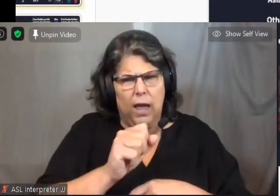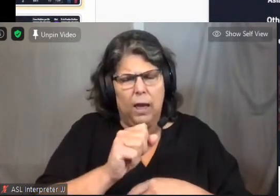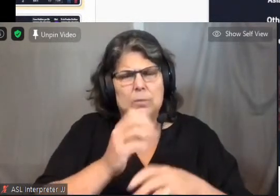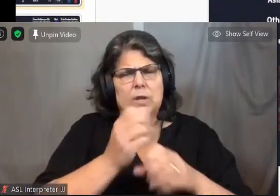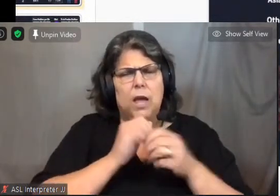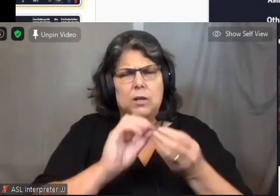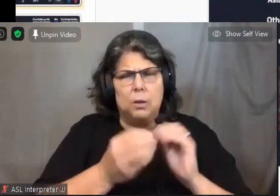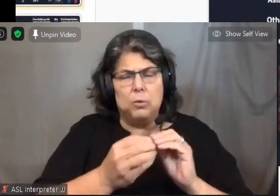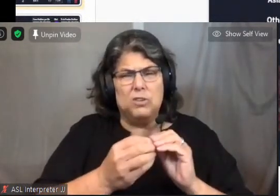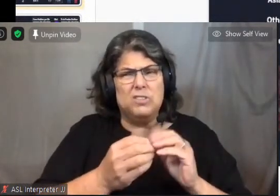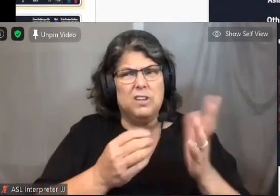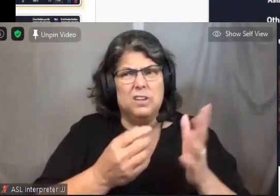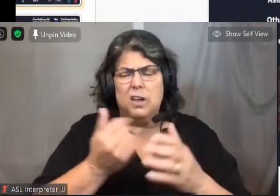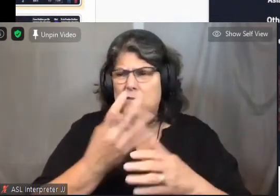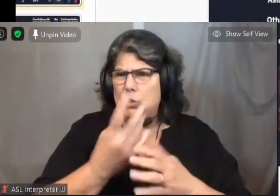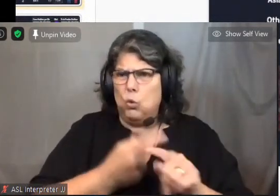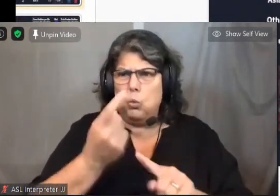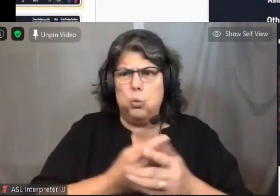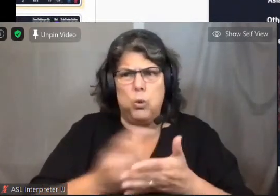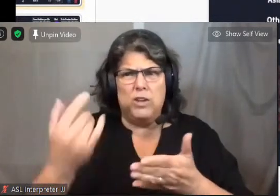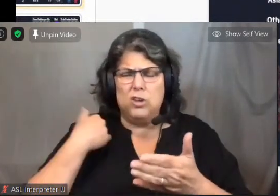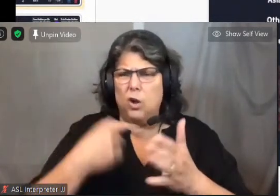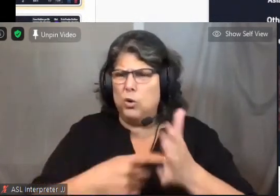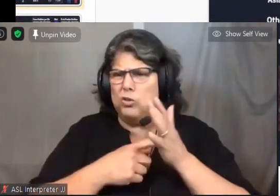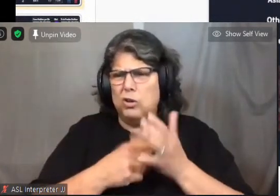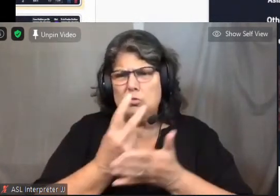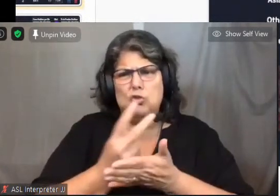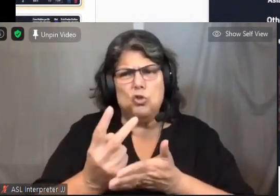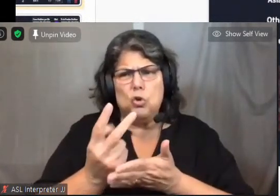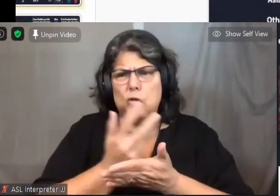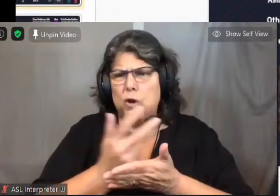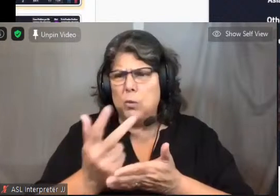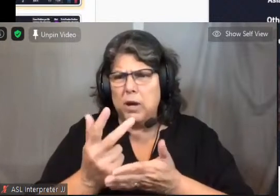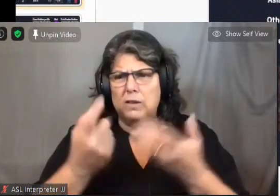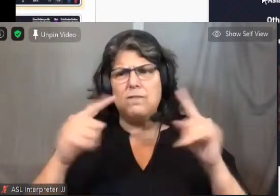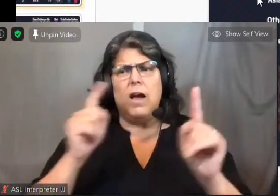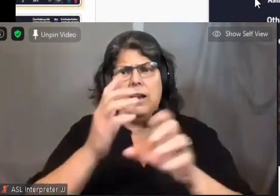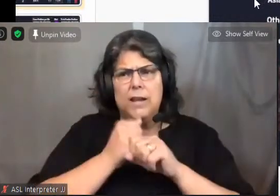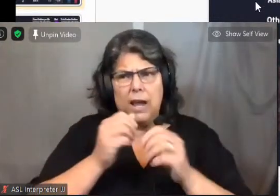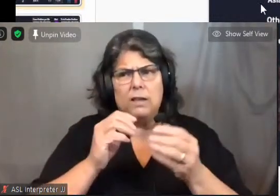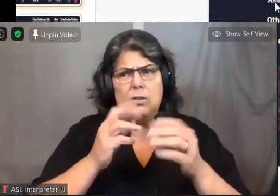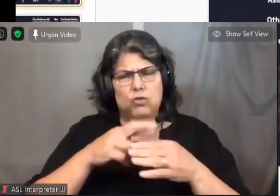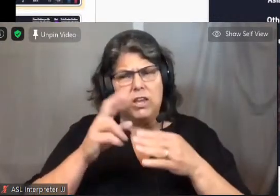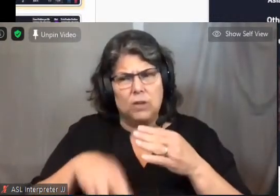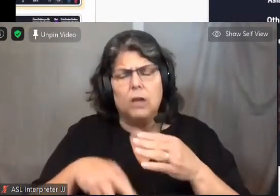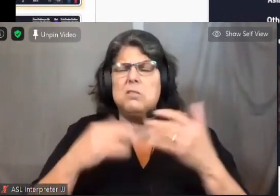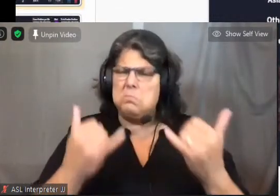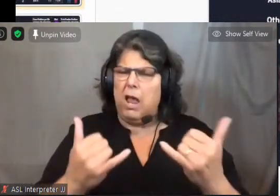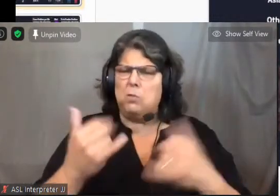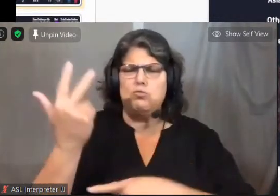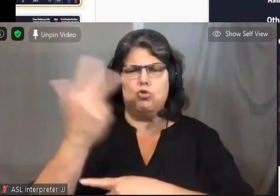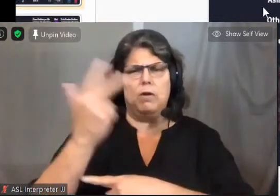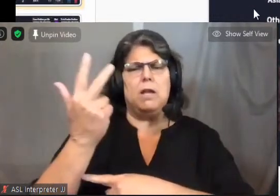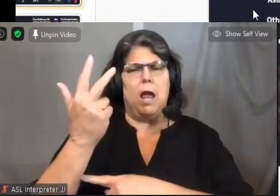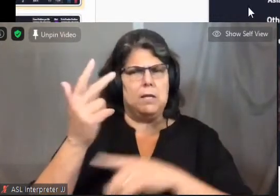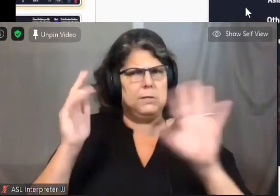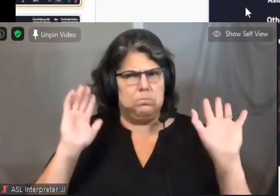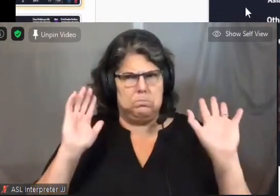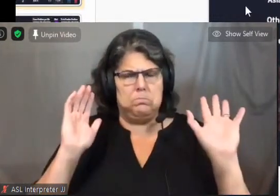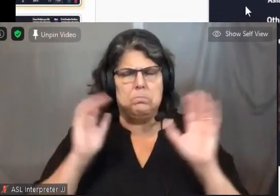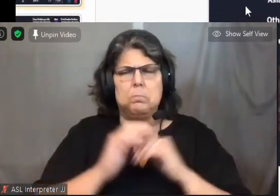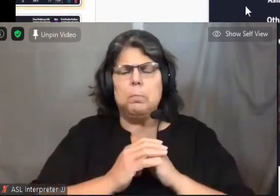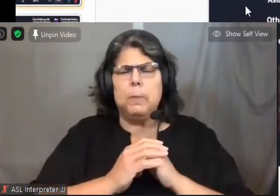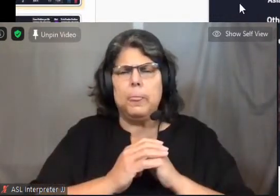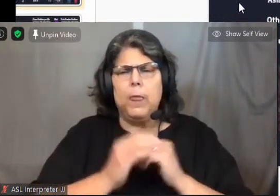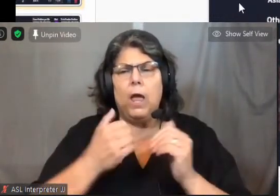week, sometimes 2 weeks before people would get their results. It is now pretty consistently 3 days. The other thing is that the contract we